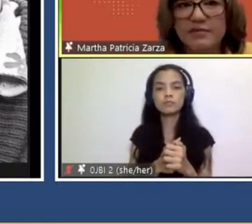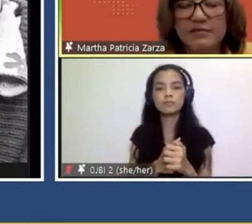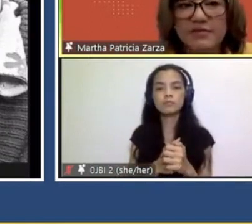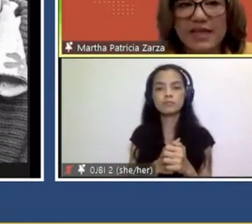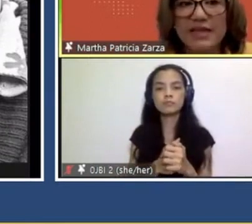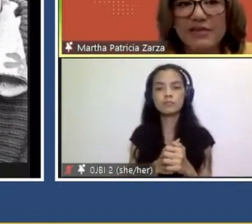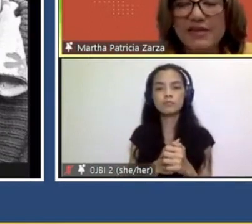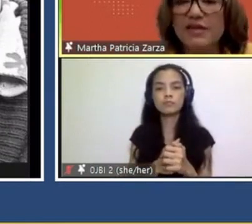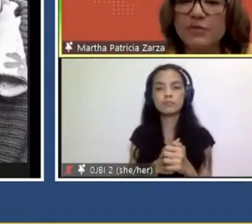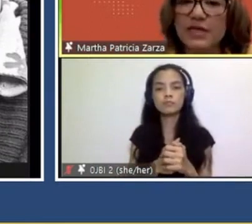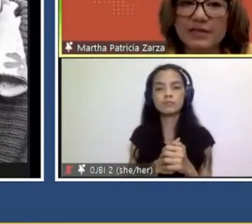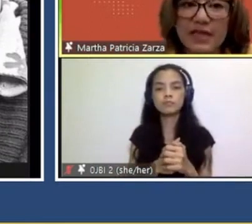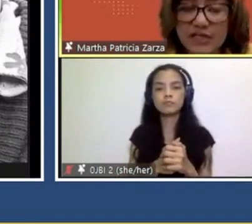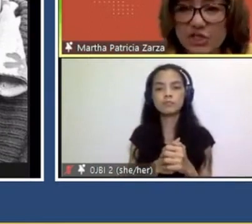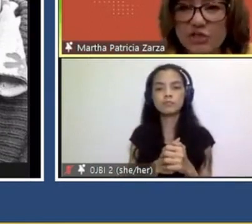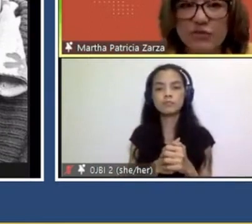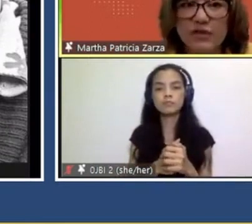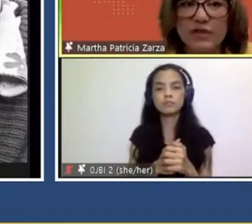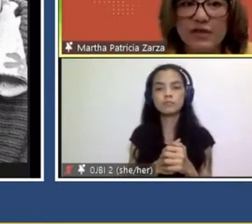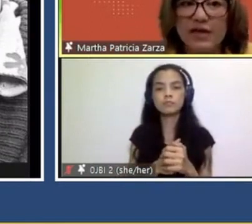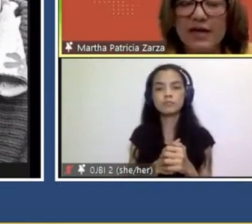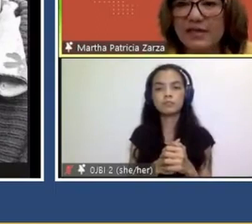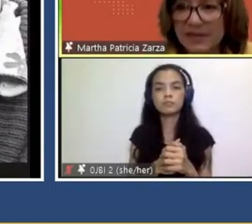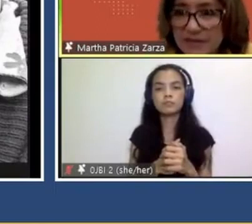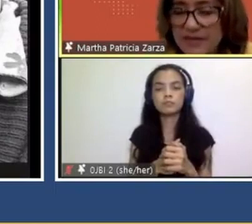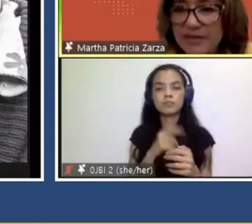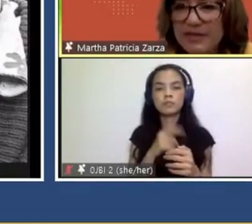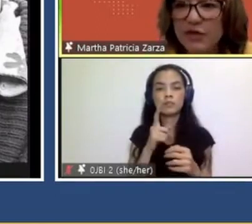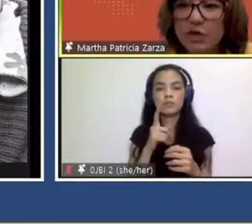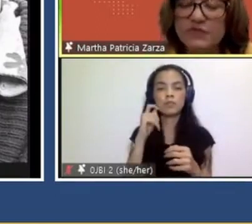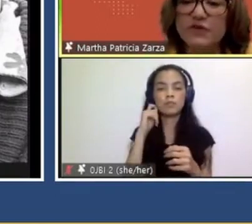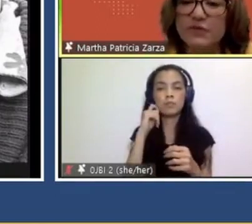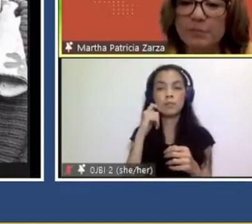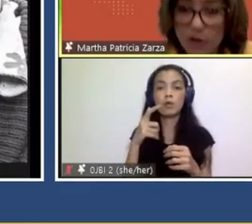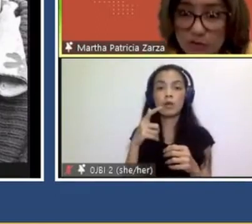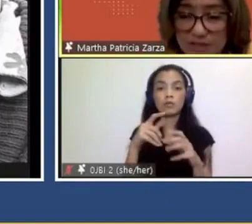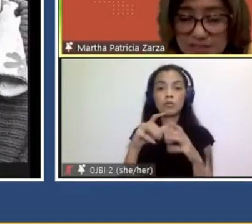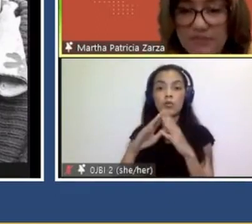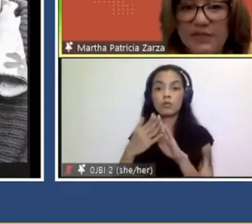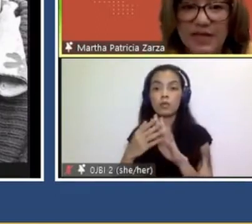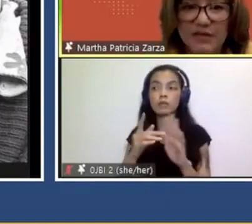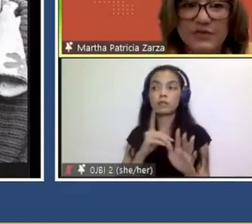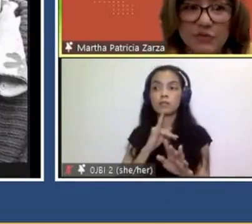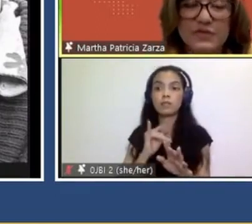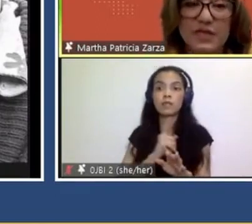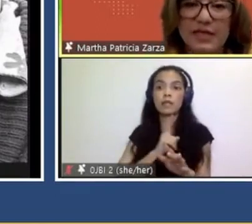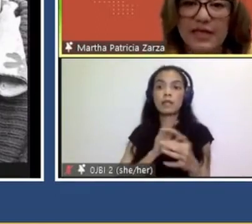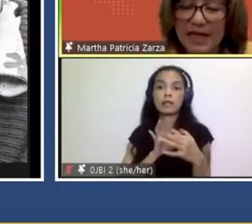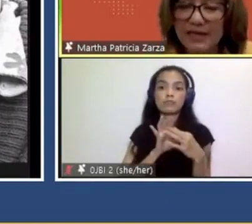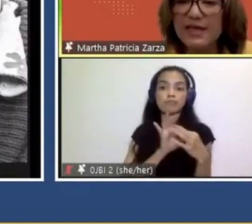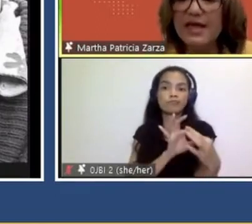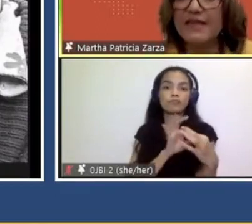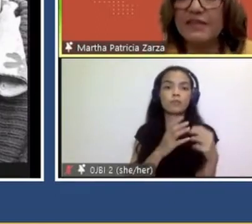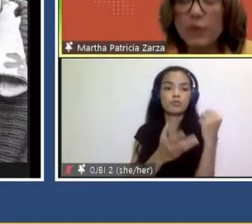they are really attached to the identity that comes from the product itself, the kind of stoves that